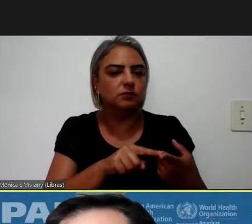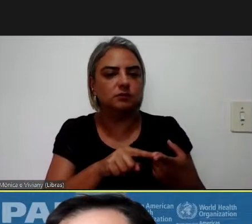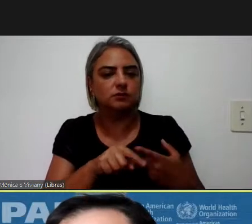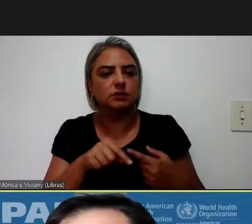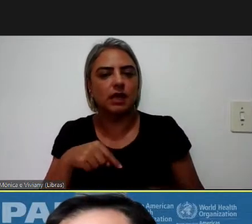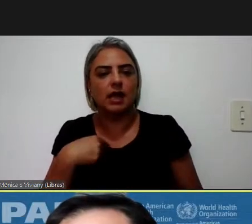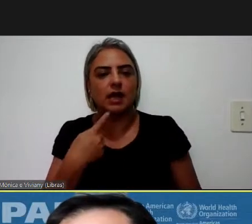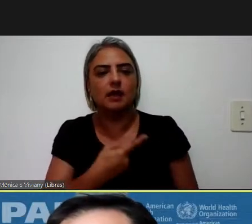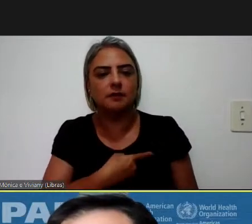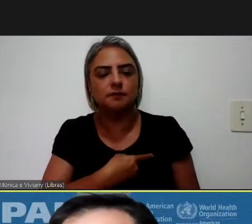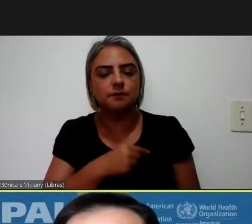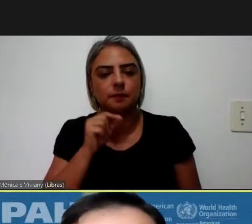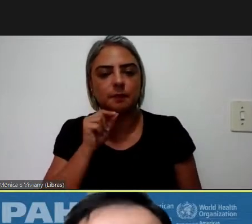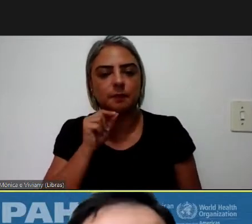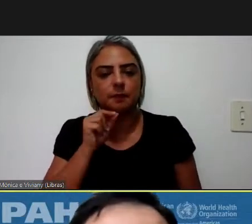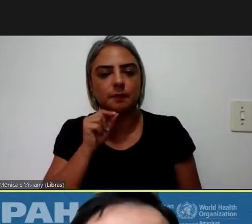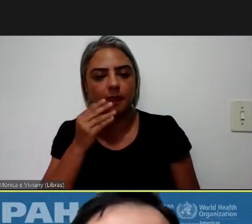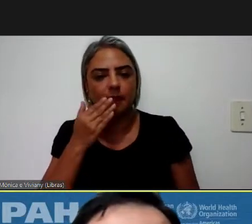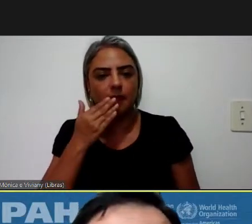I think